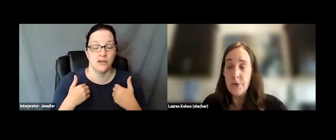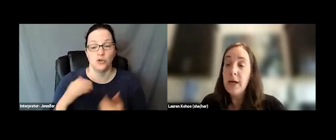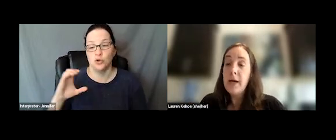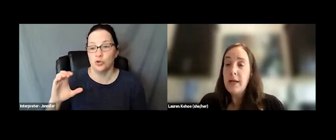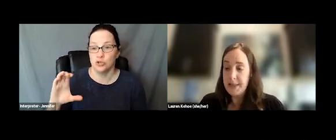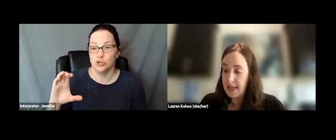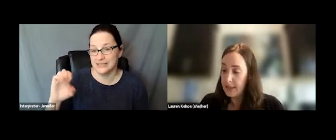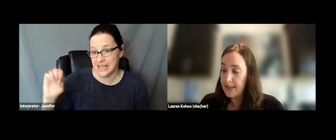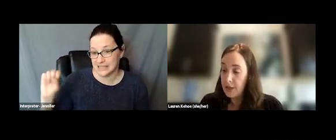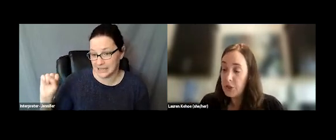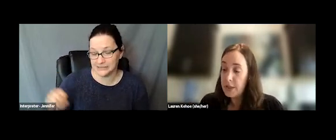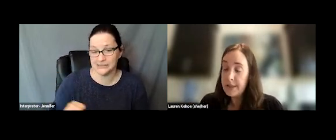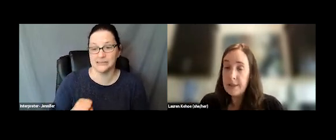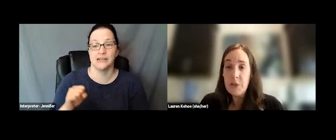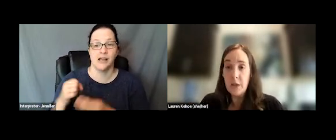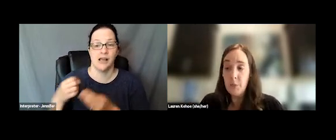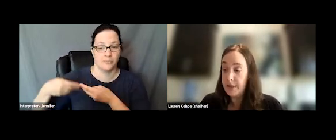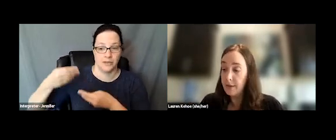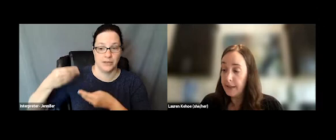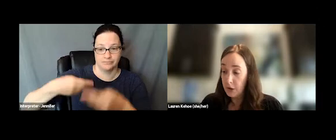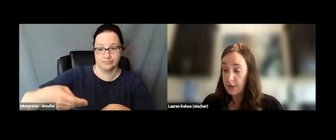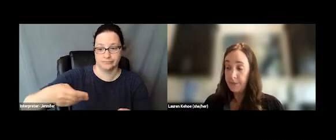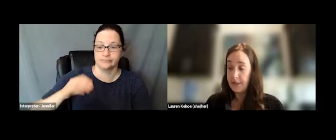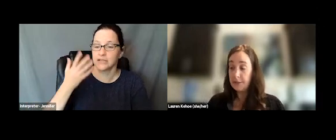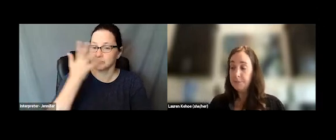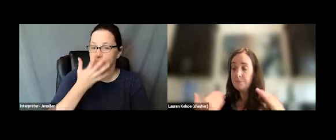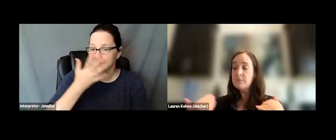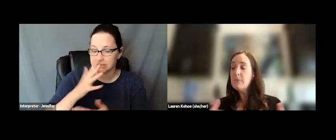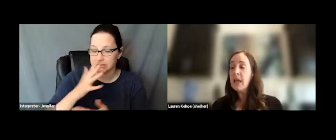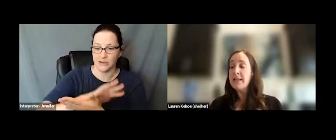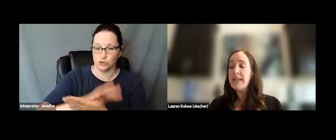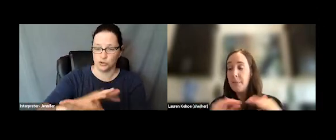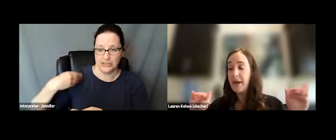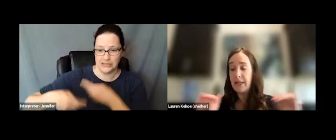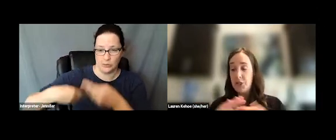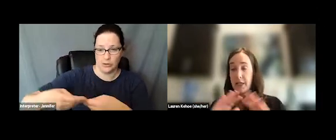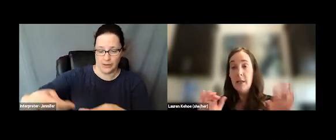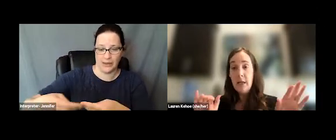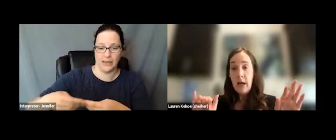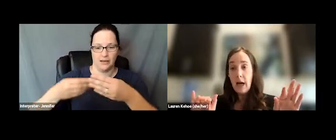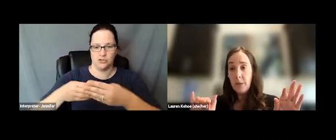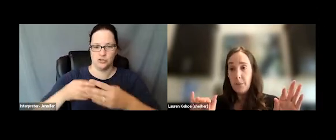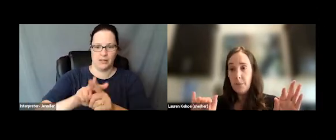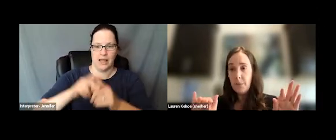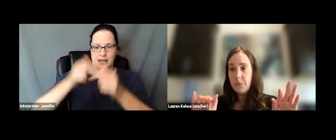so new cascading style sheets to bring the look and feel and top navigation